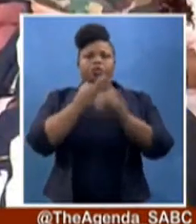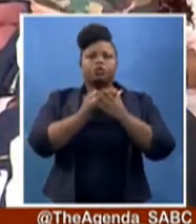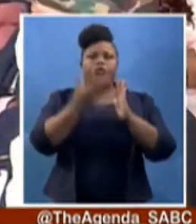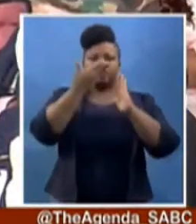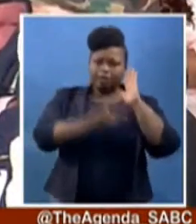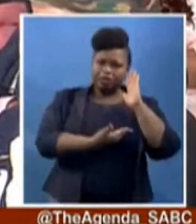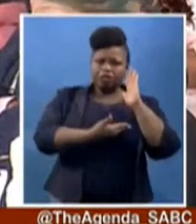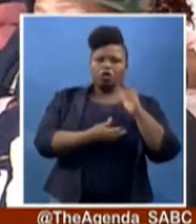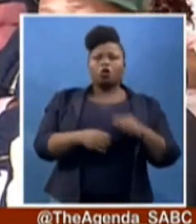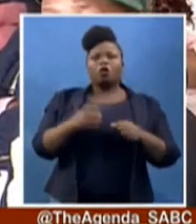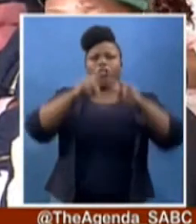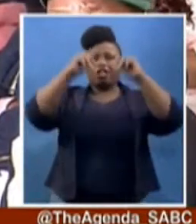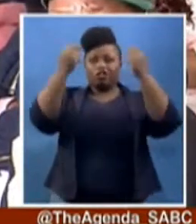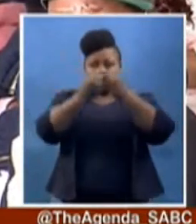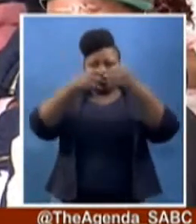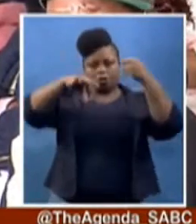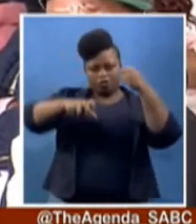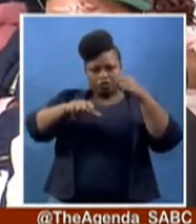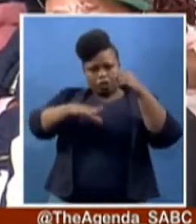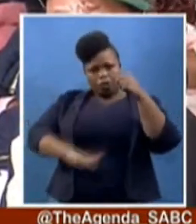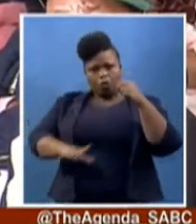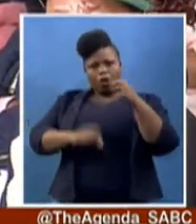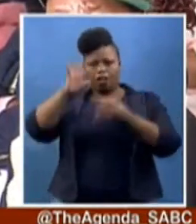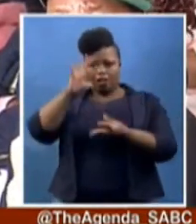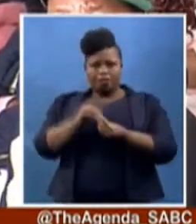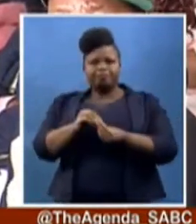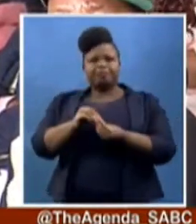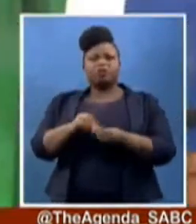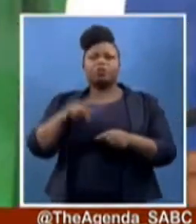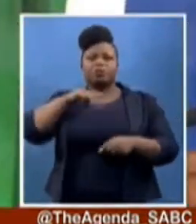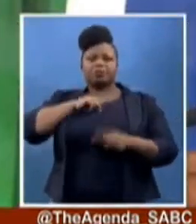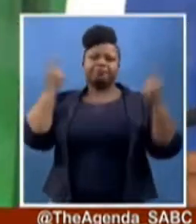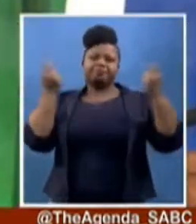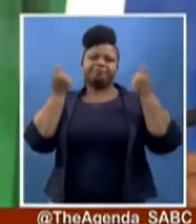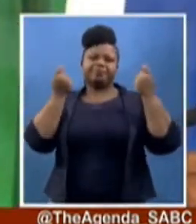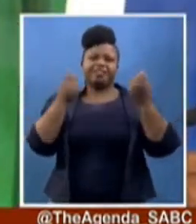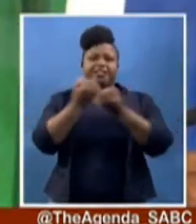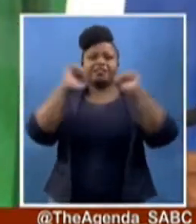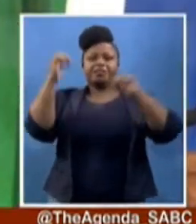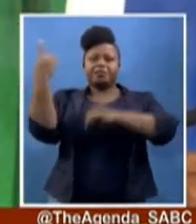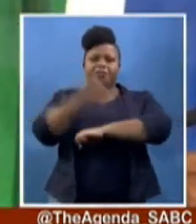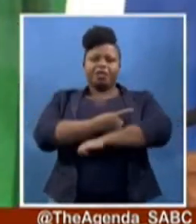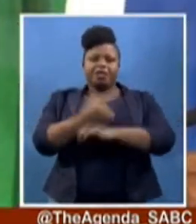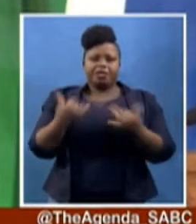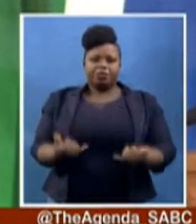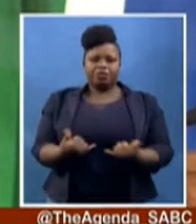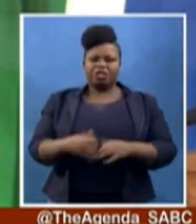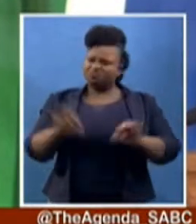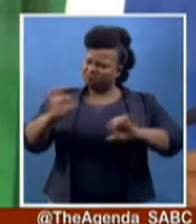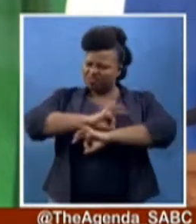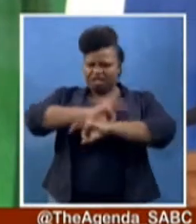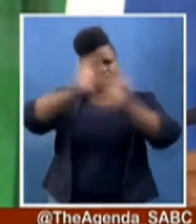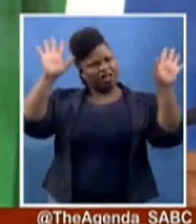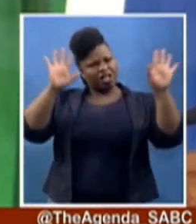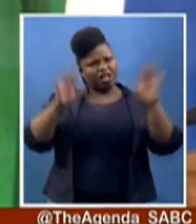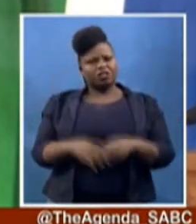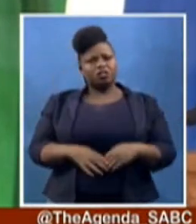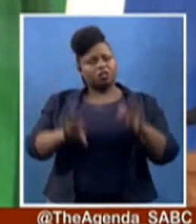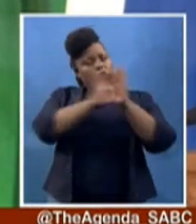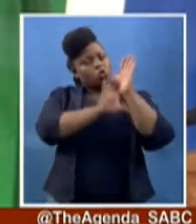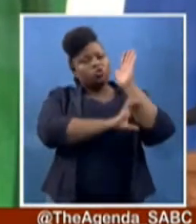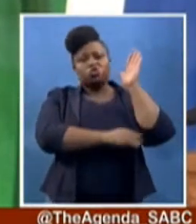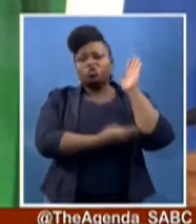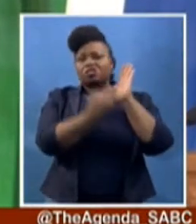As we celebrate Freedom Day today, it is abundantly clear that the Constitution has not been entrenched in all sectors